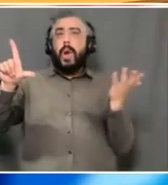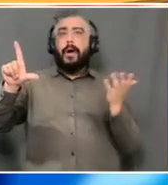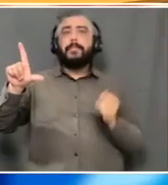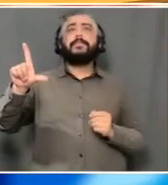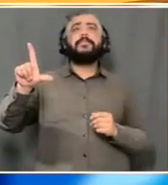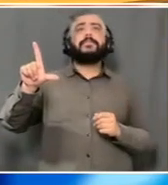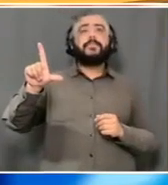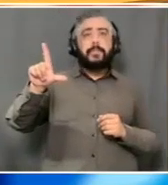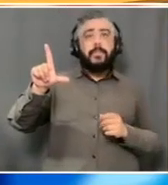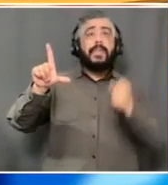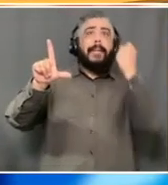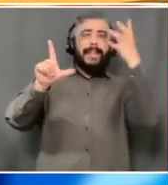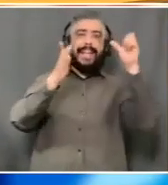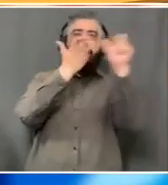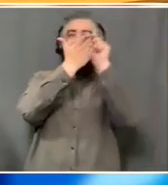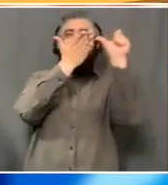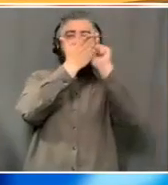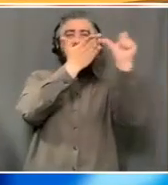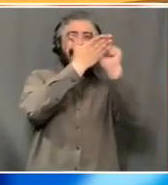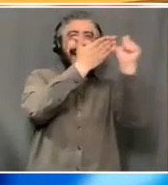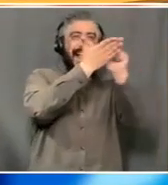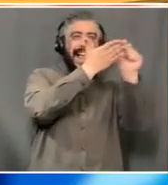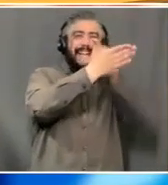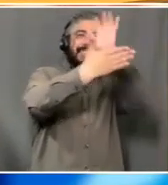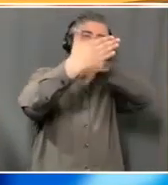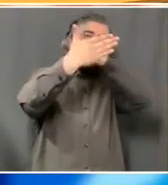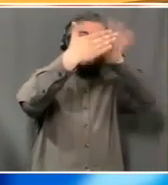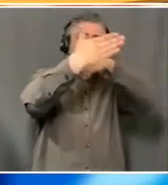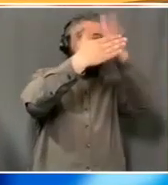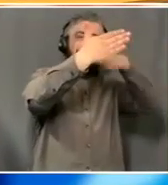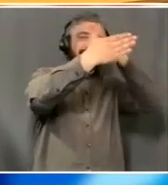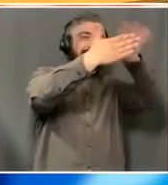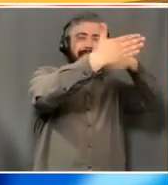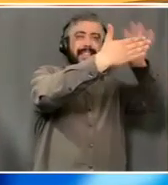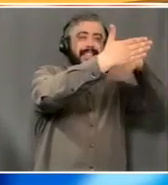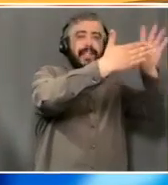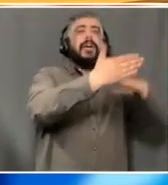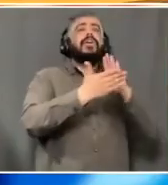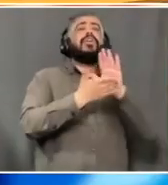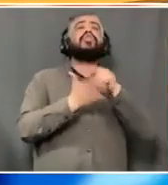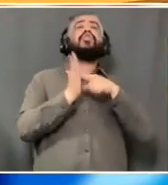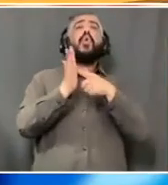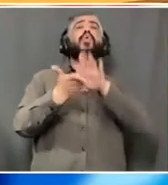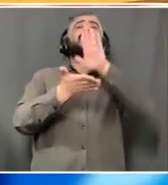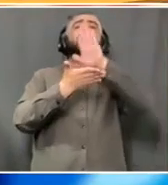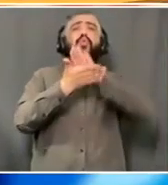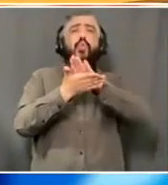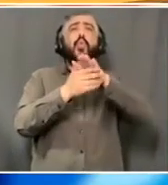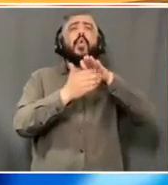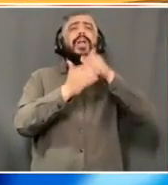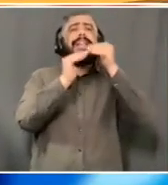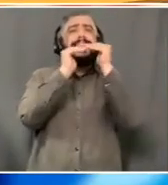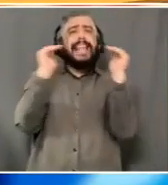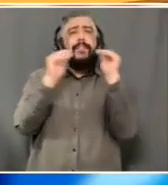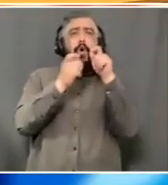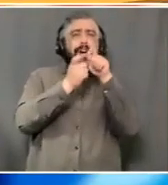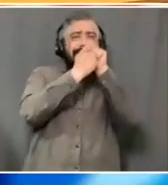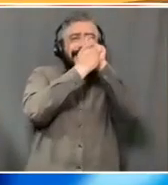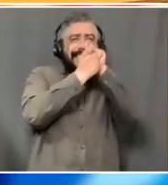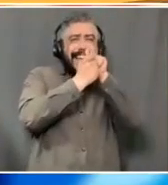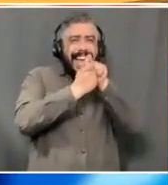several pages of a table that show the school-level detail that is summarized here. And so